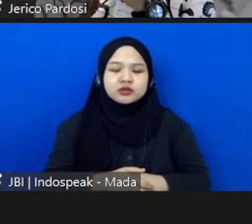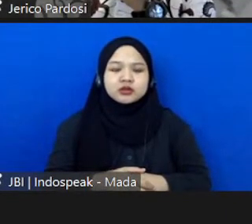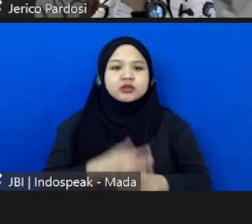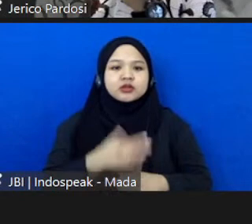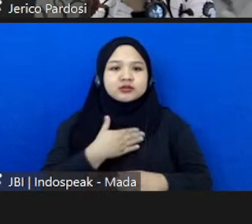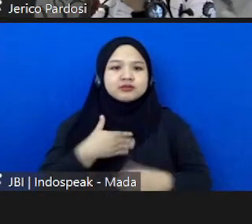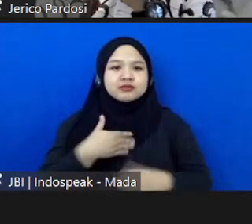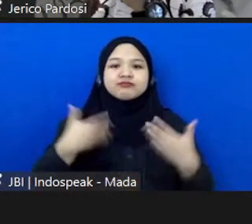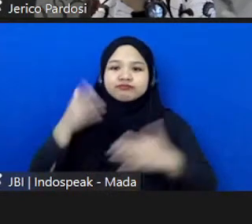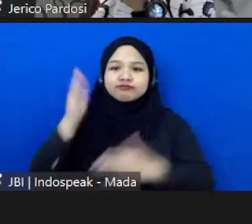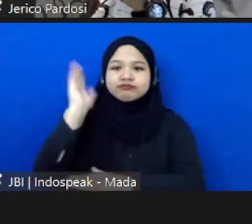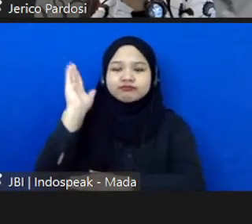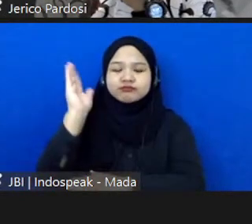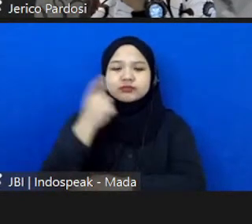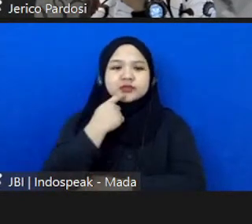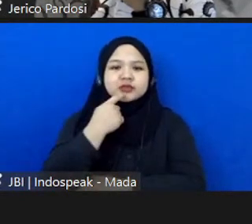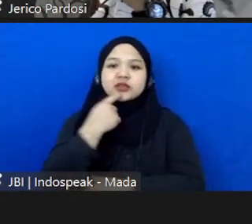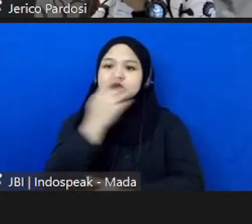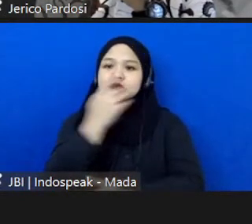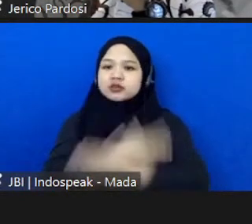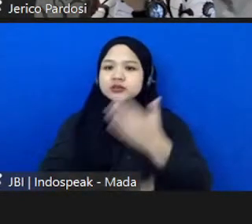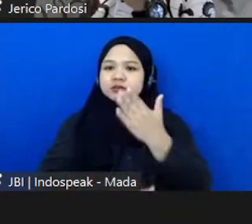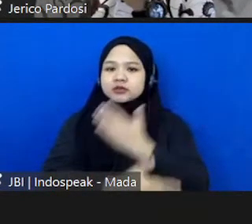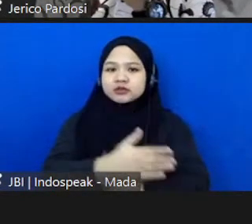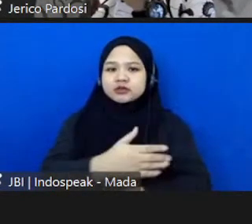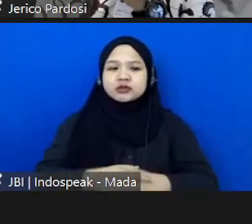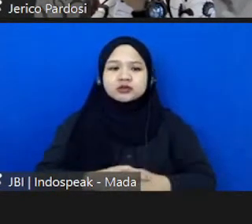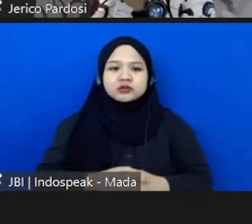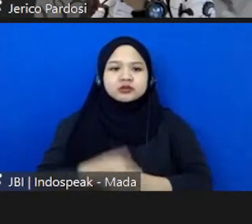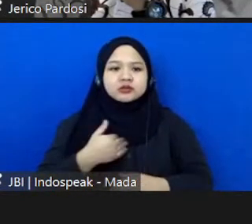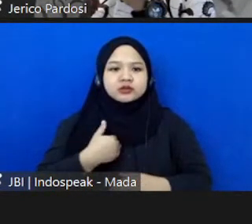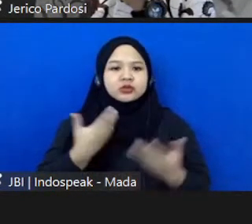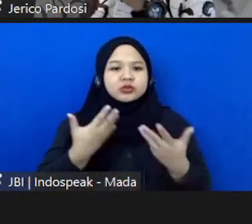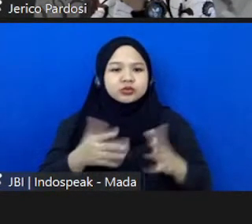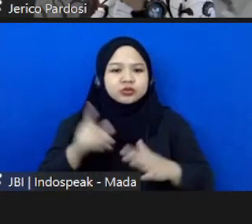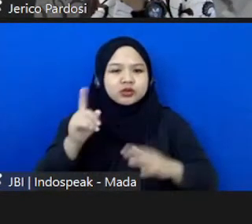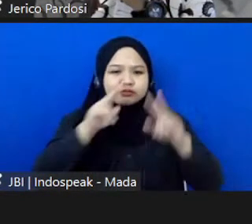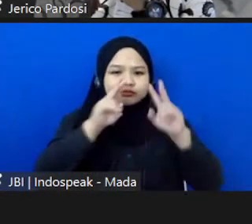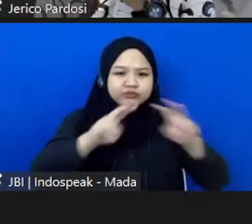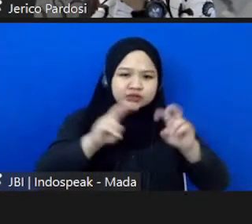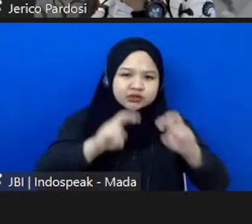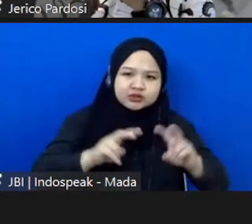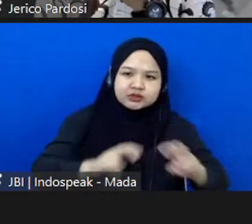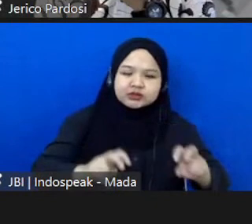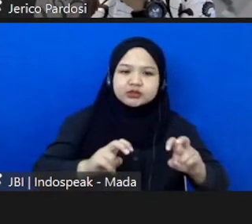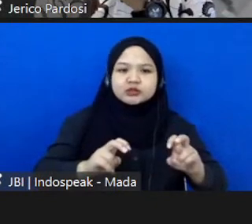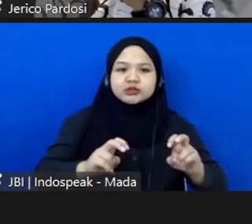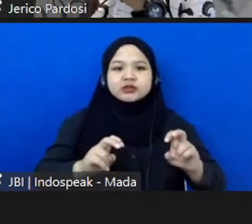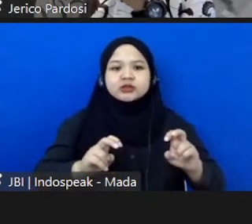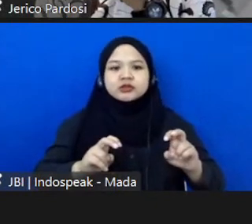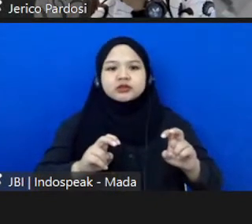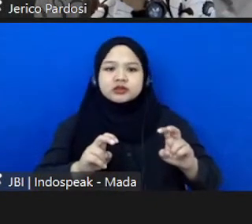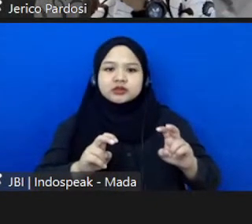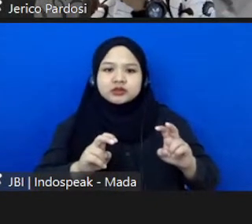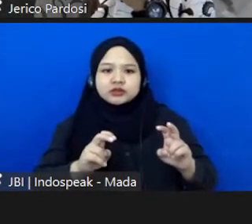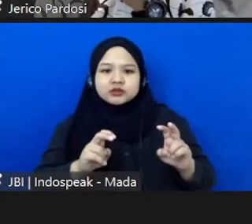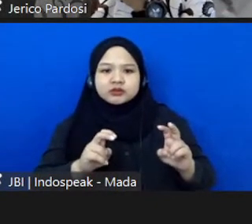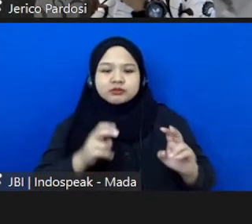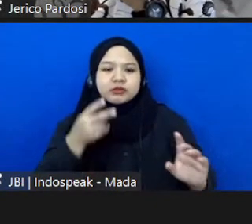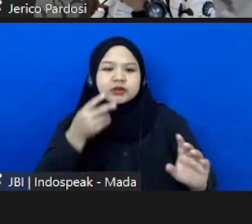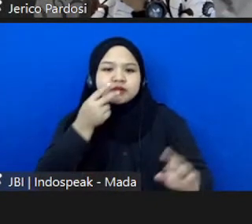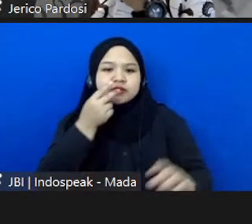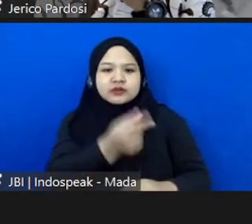your presentation on disability. I've been using analysis the prevalence of disability from Census